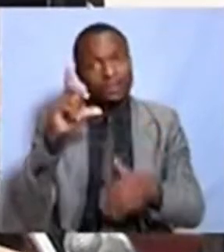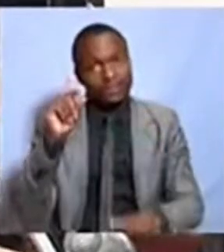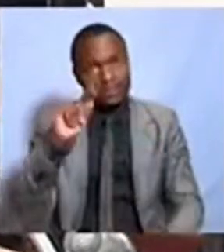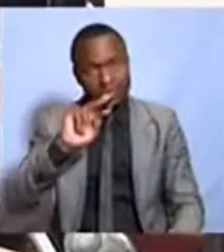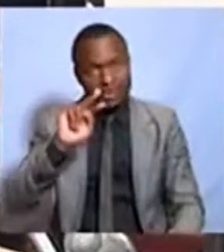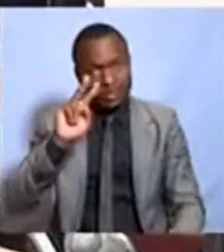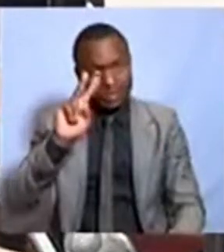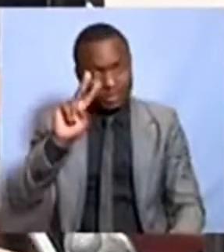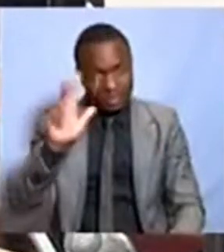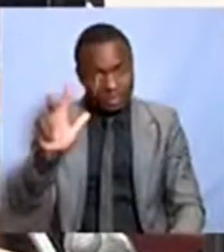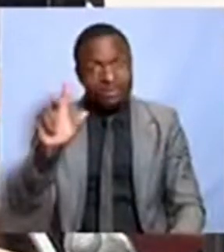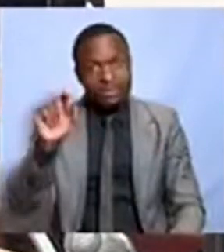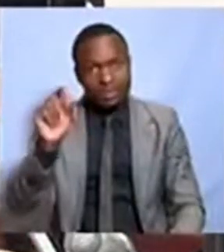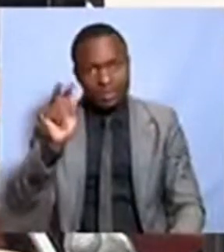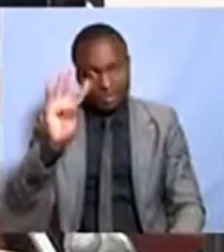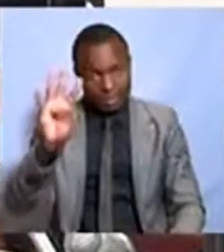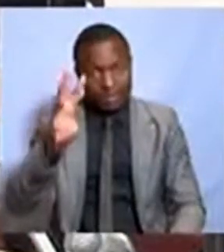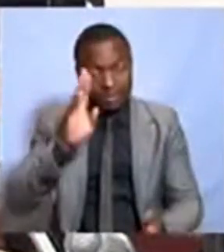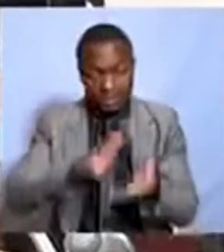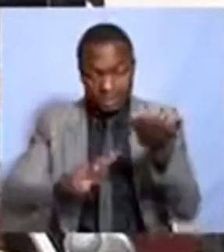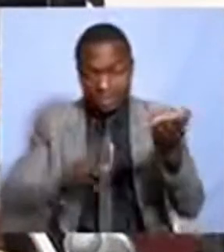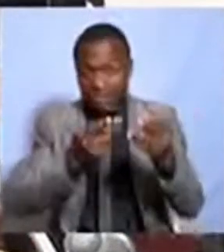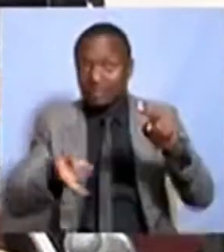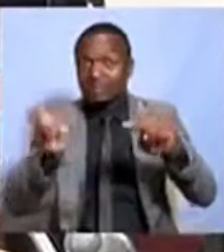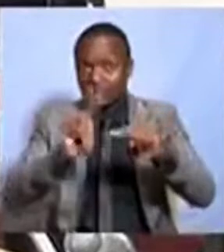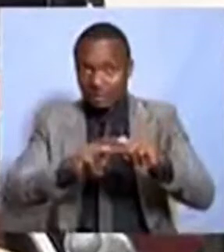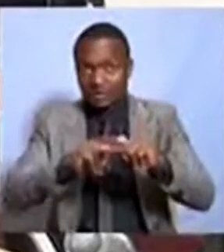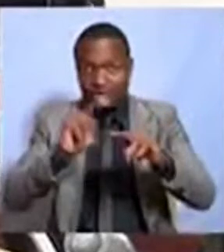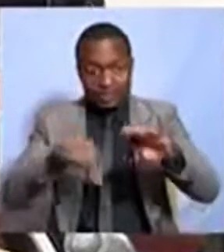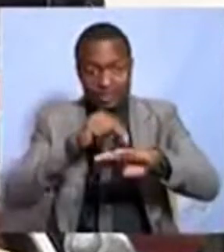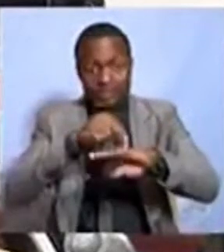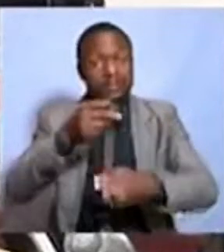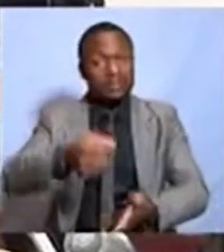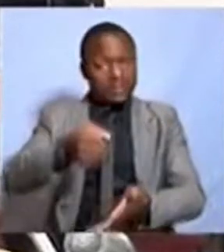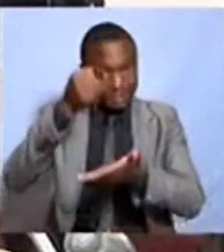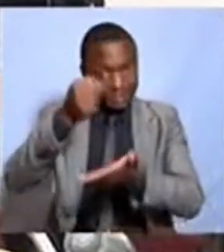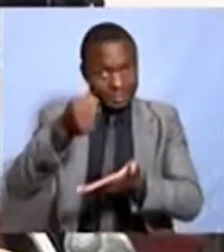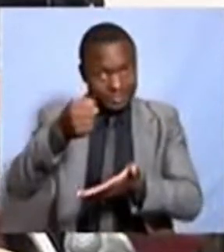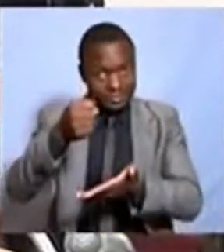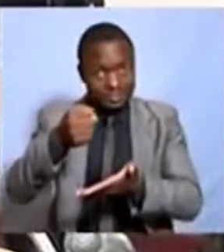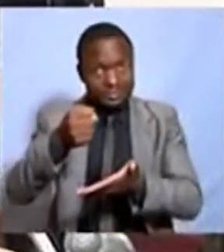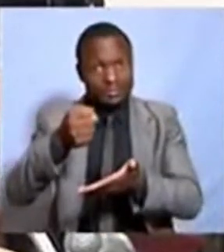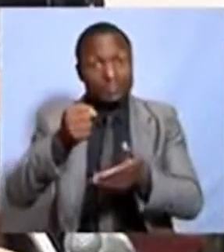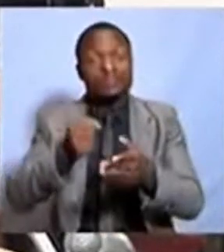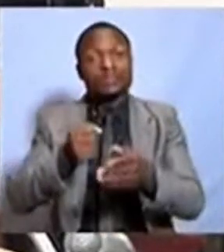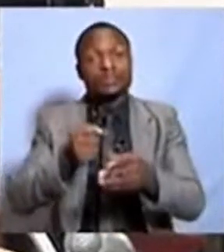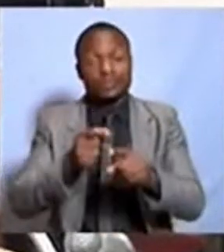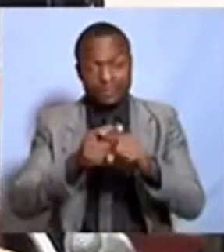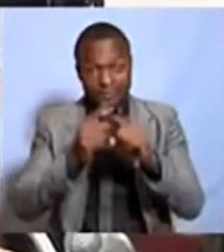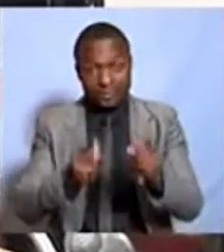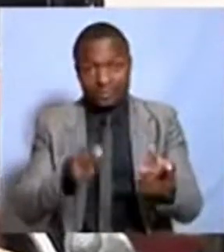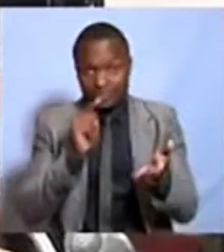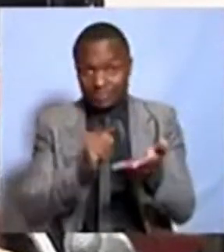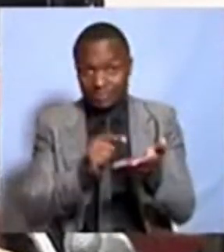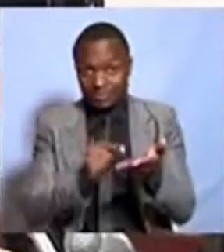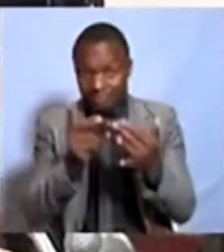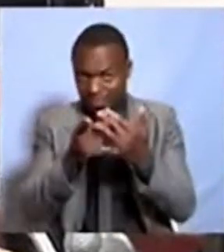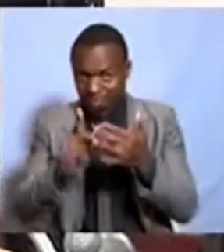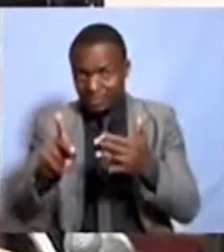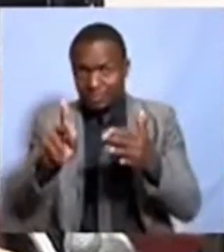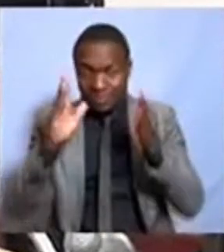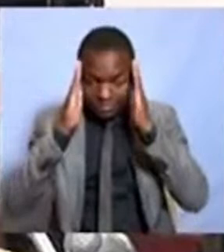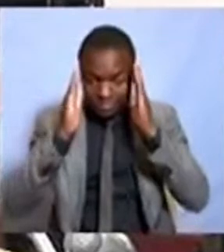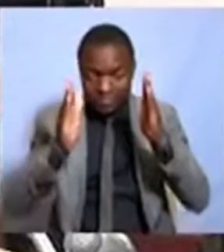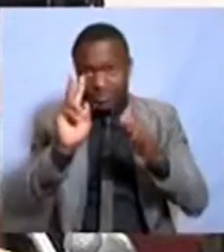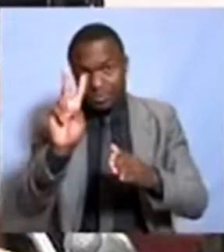of 2024, we believe that yes, there has been an increase in the national budget. However, for this particular session, we're looking at the two